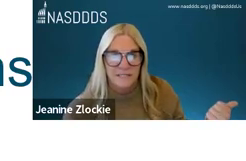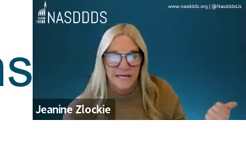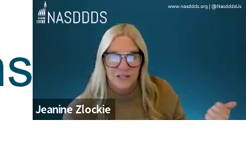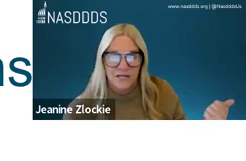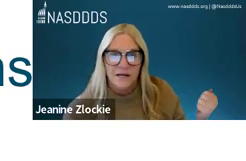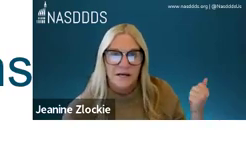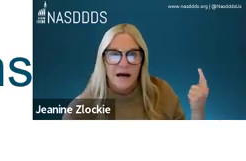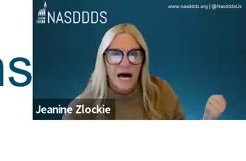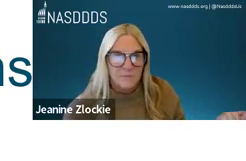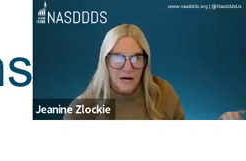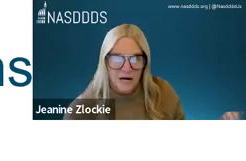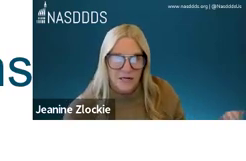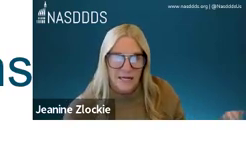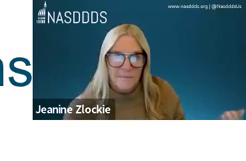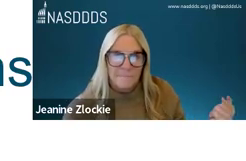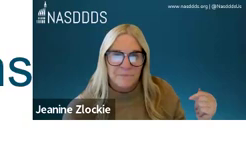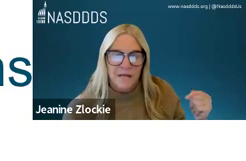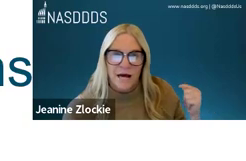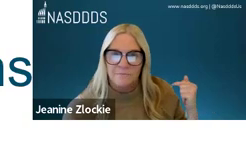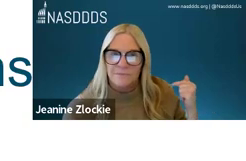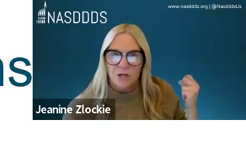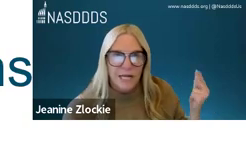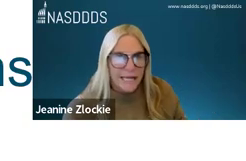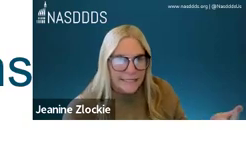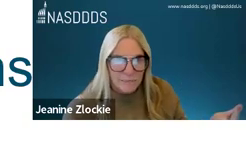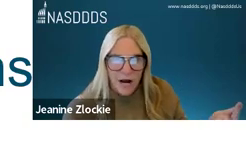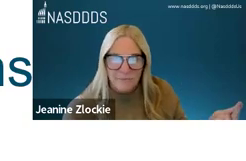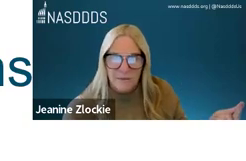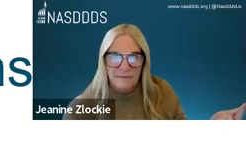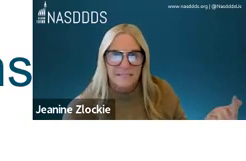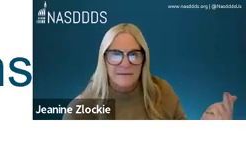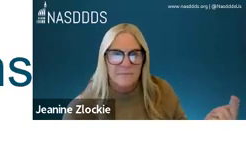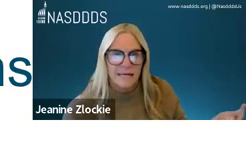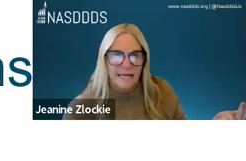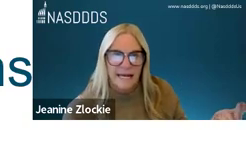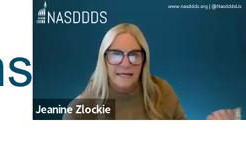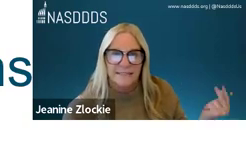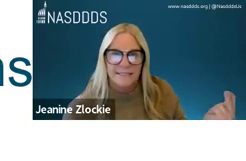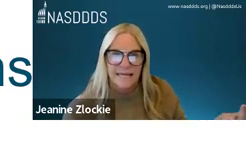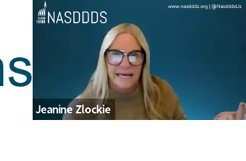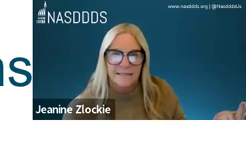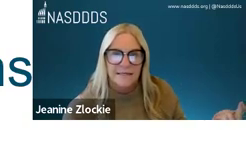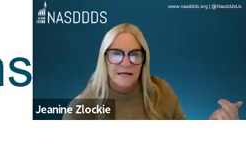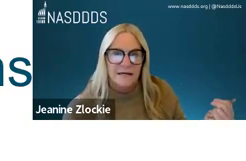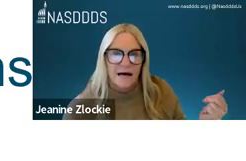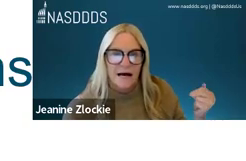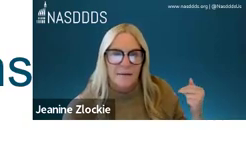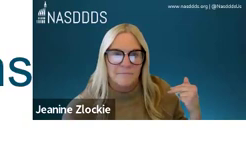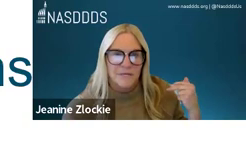and exploitation, high priority. Looking at improper payments in Medicaid and